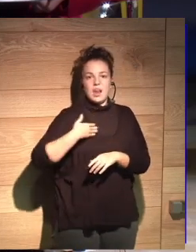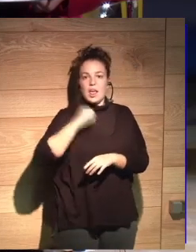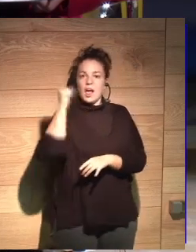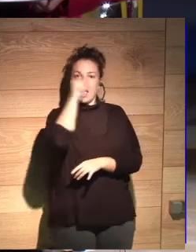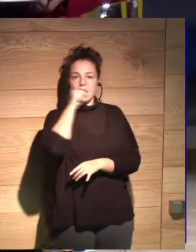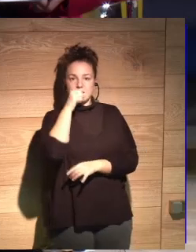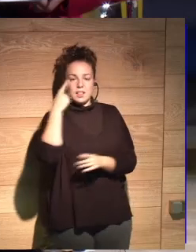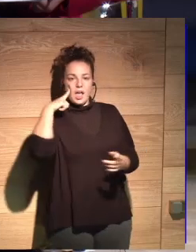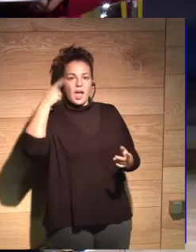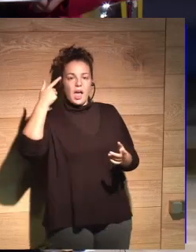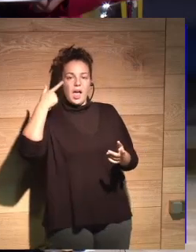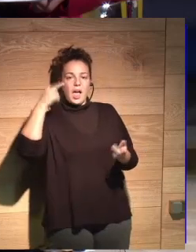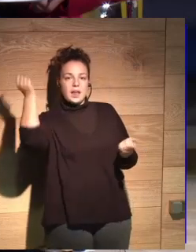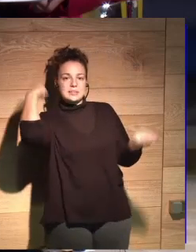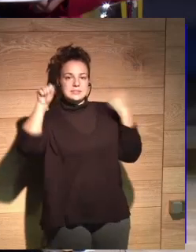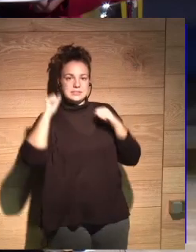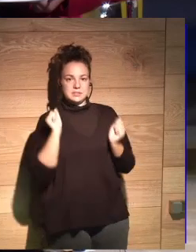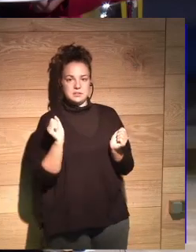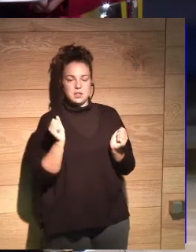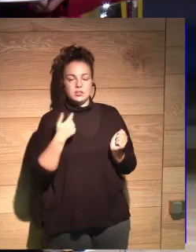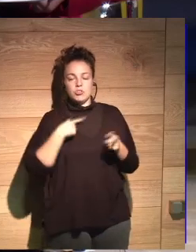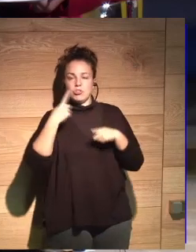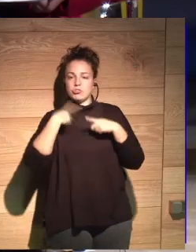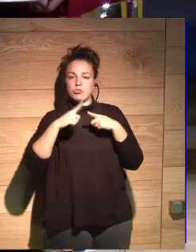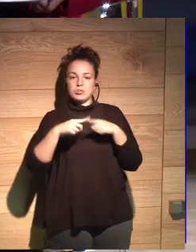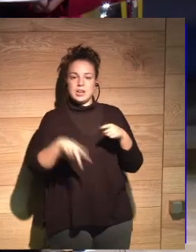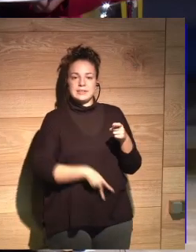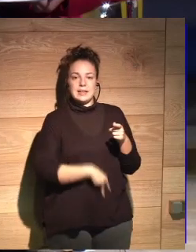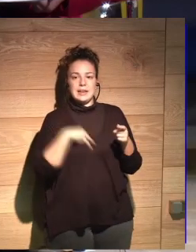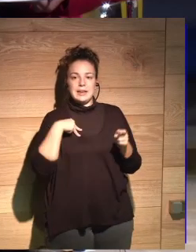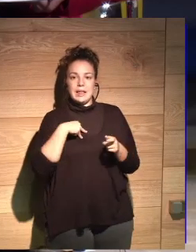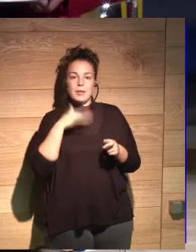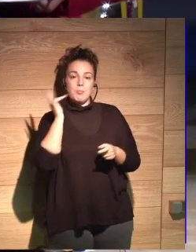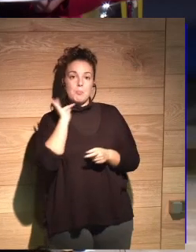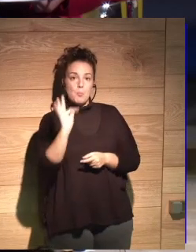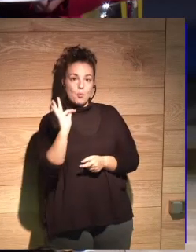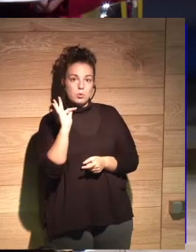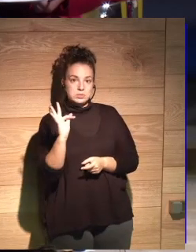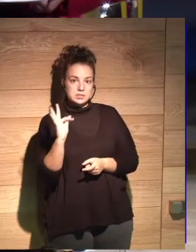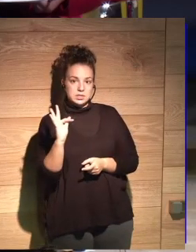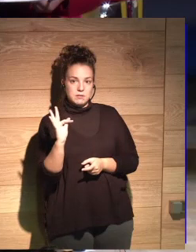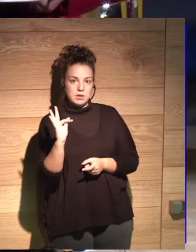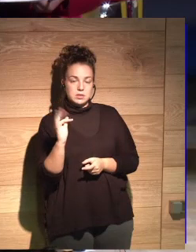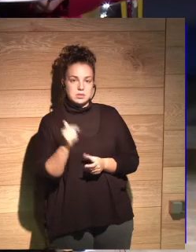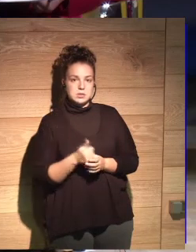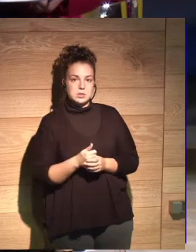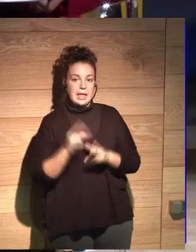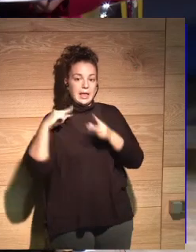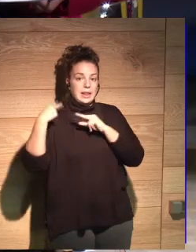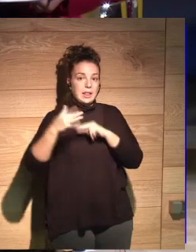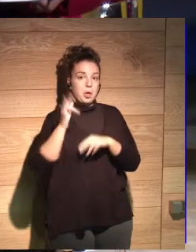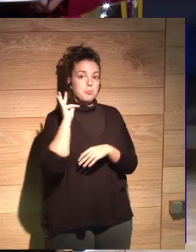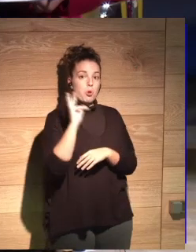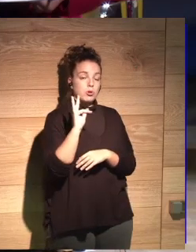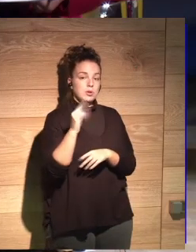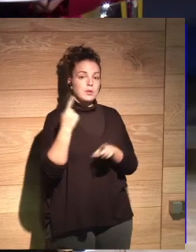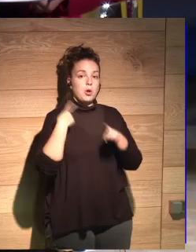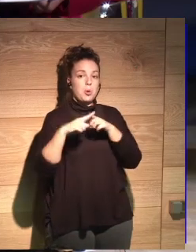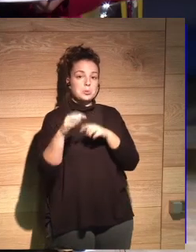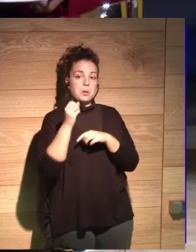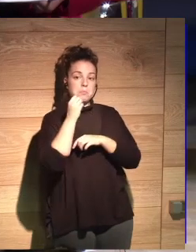at things that are generically good. And most of that is fairly bland. It's nice things, but it's not going to be having green skin or being able to